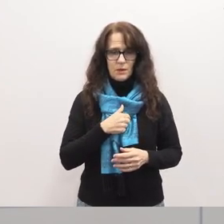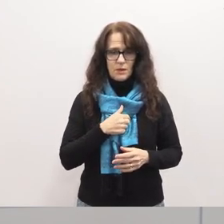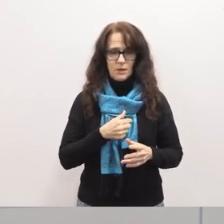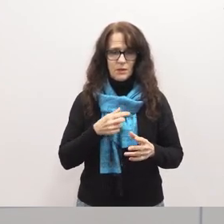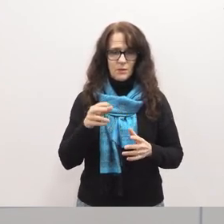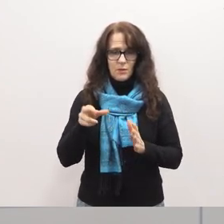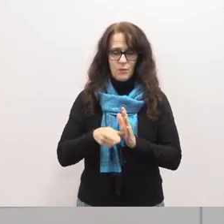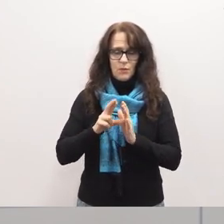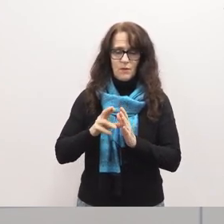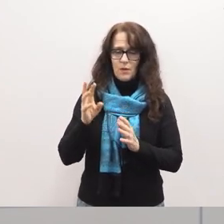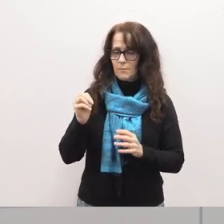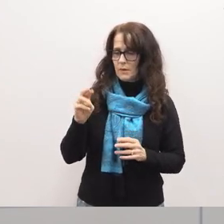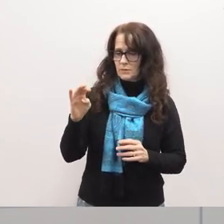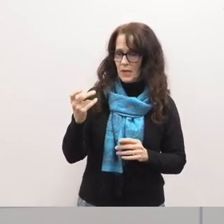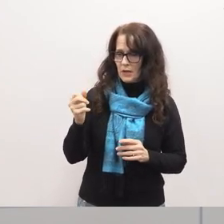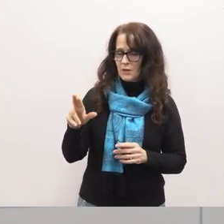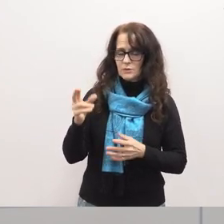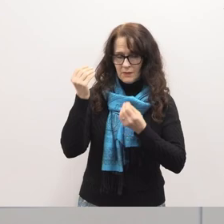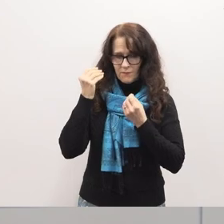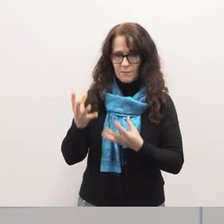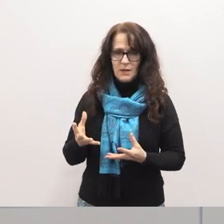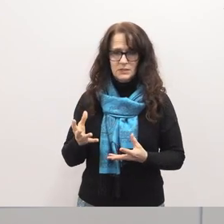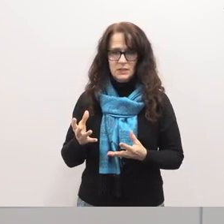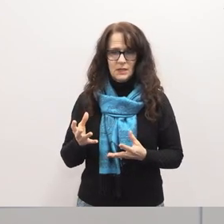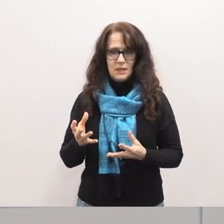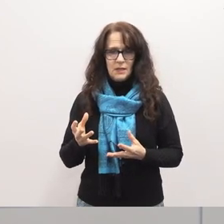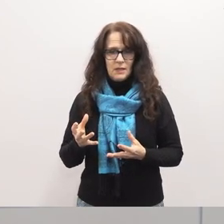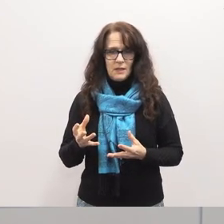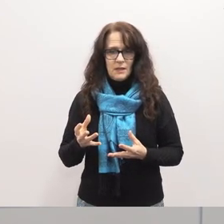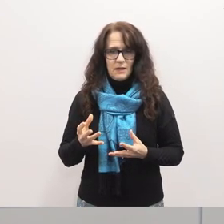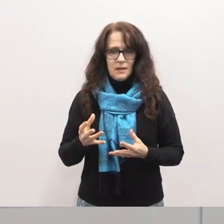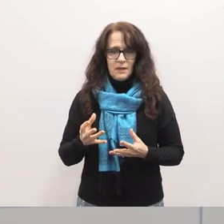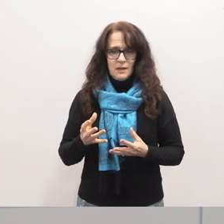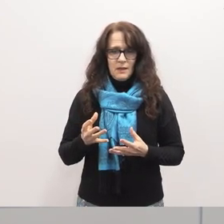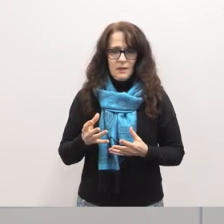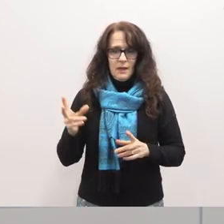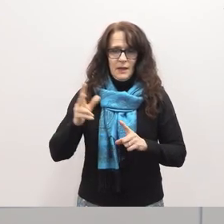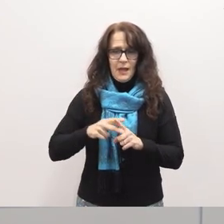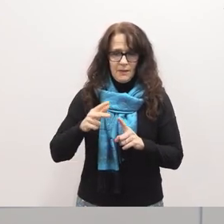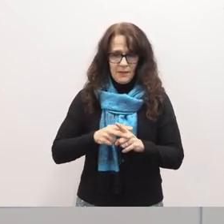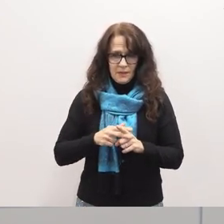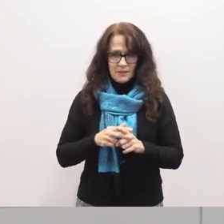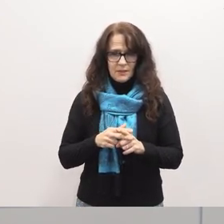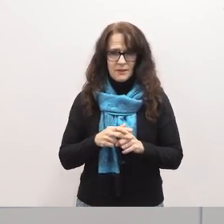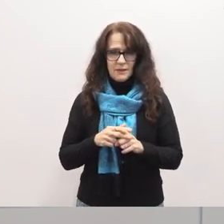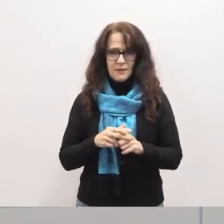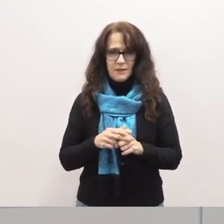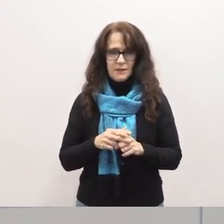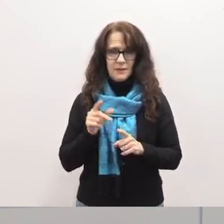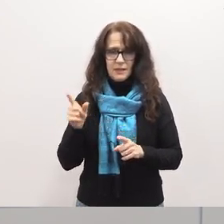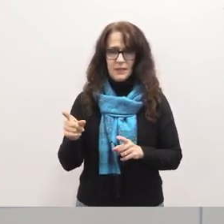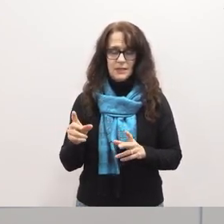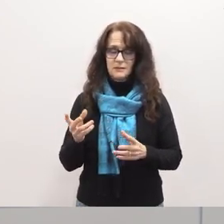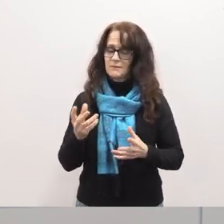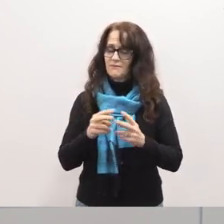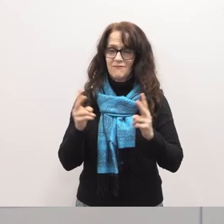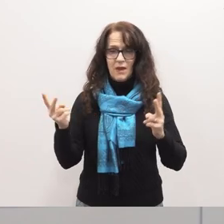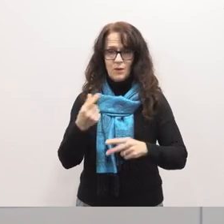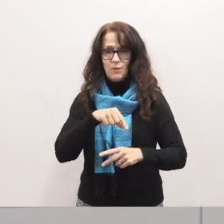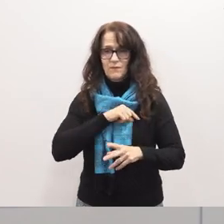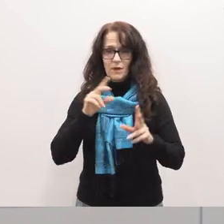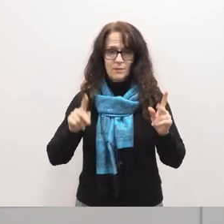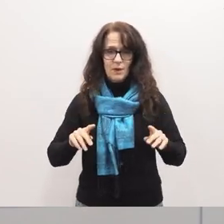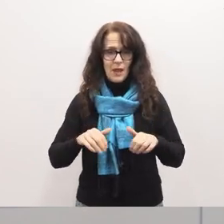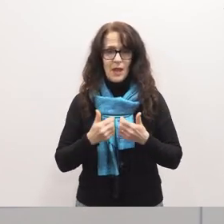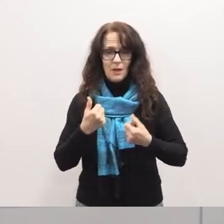Mr. Schneider's information and application, and he's a very qualified person. So how